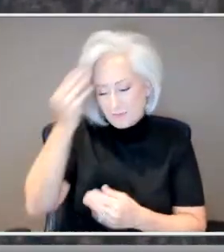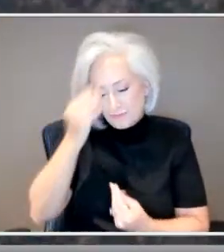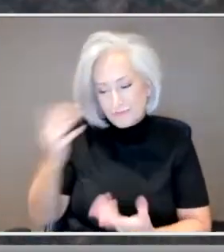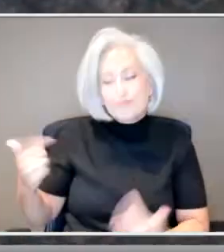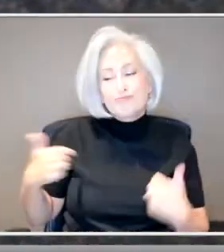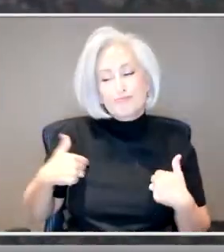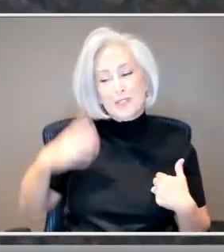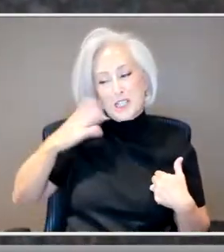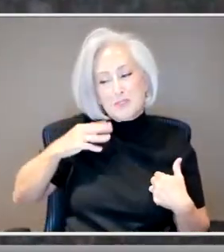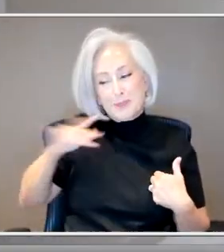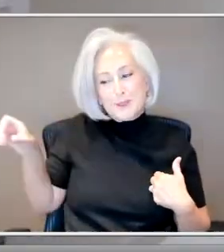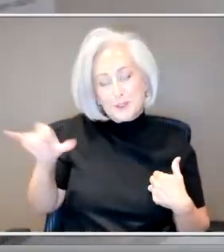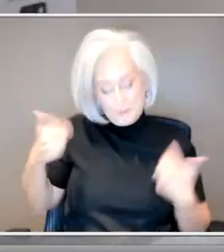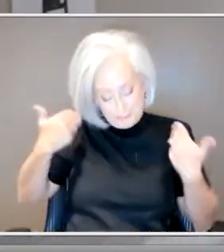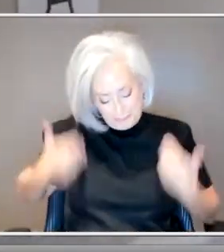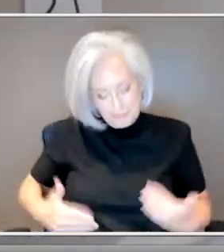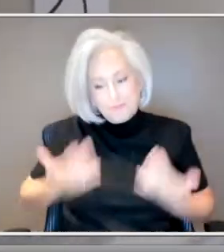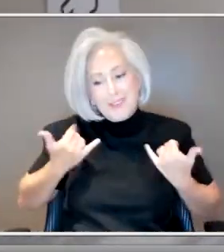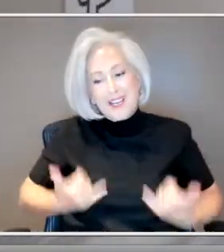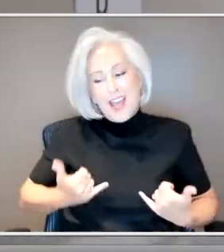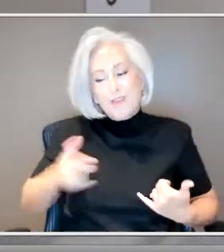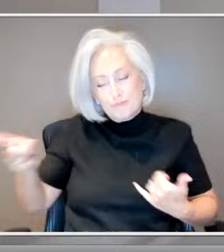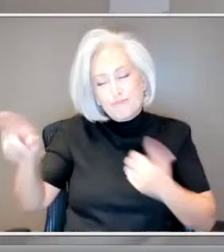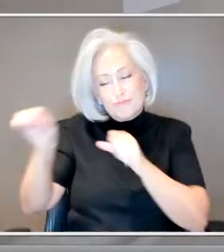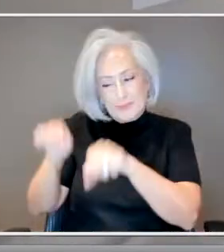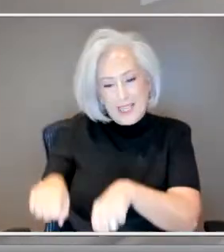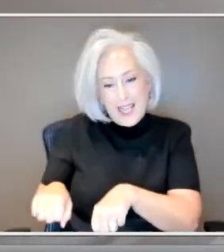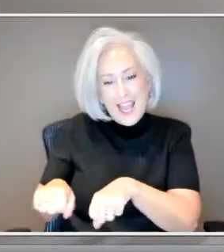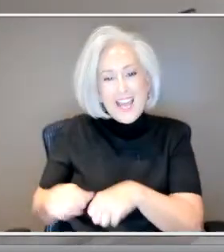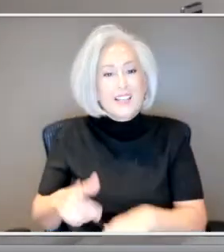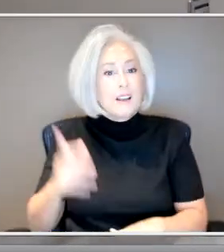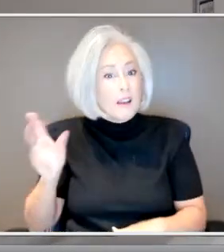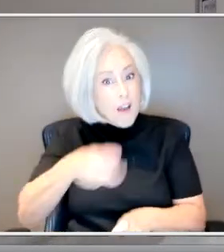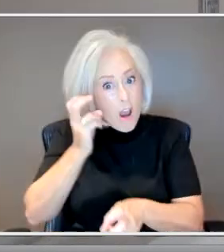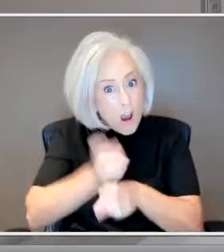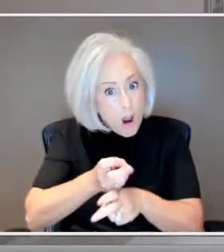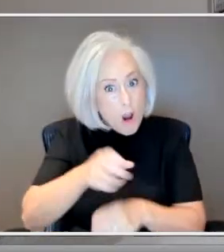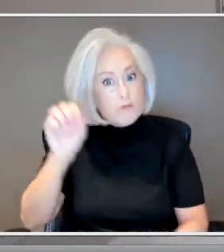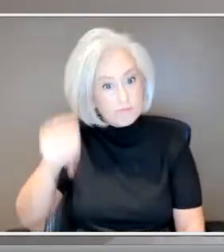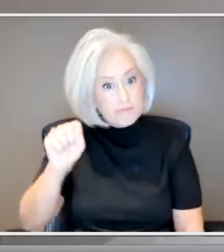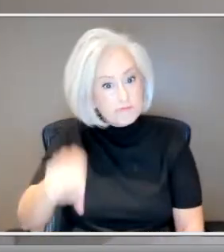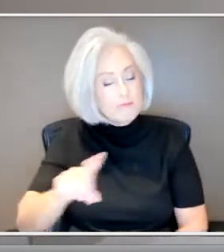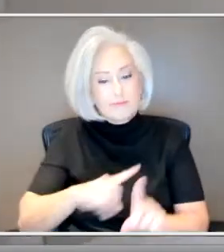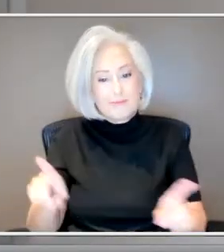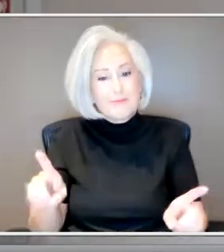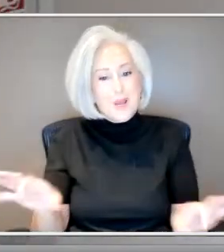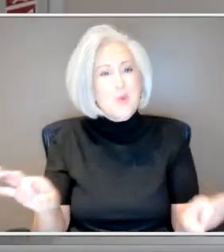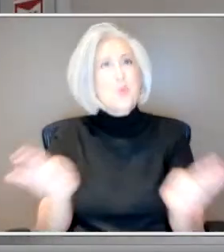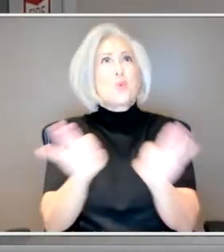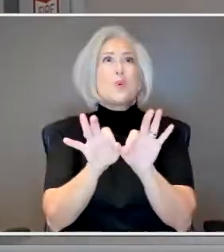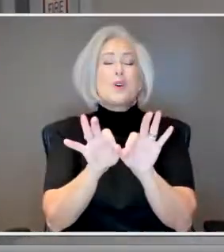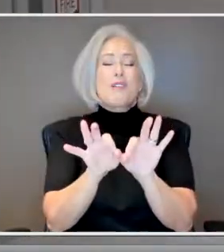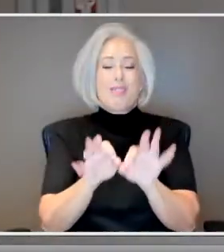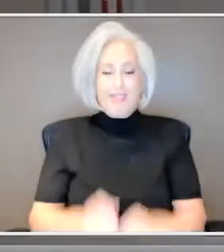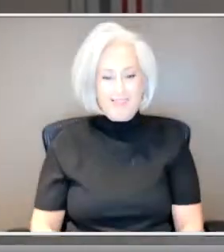through it. You can also do it as well. It's hard, but it's worth it in the end.